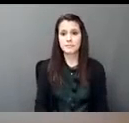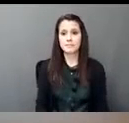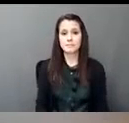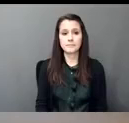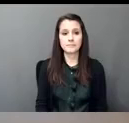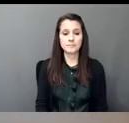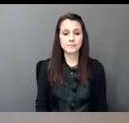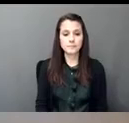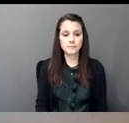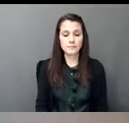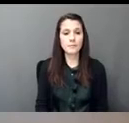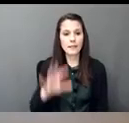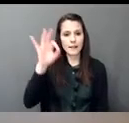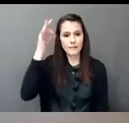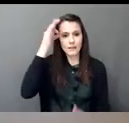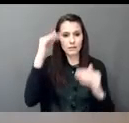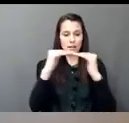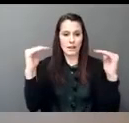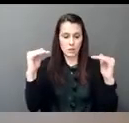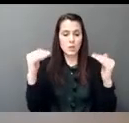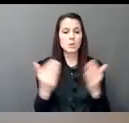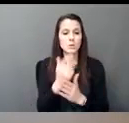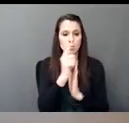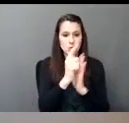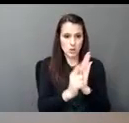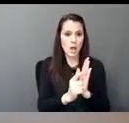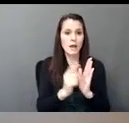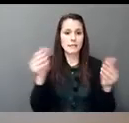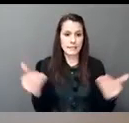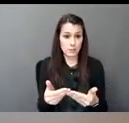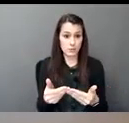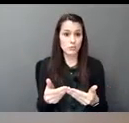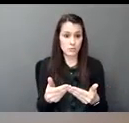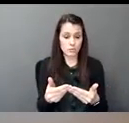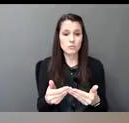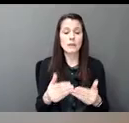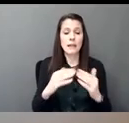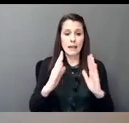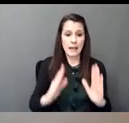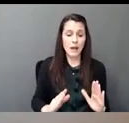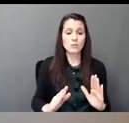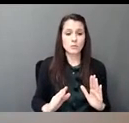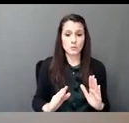At the federal level, there is new legislation that's been introduced. House Resolution